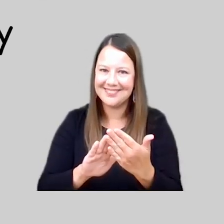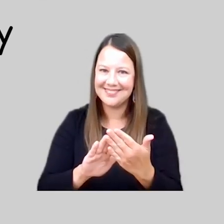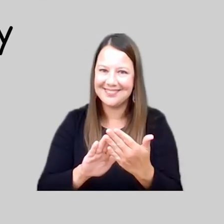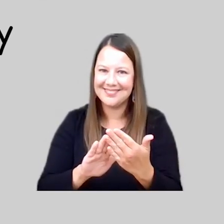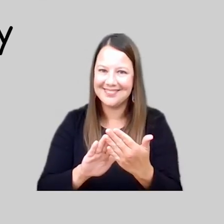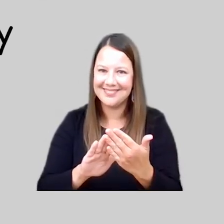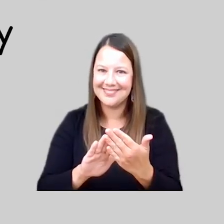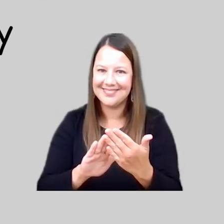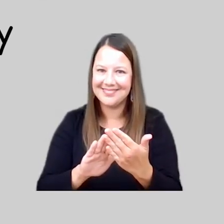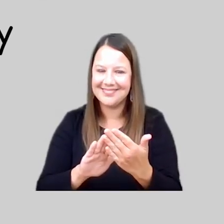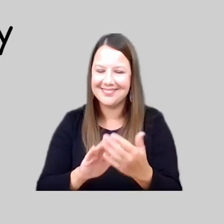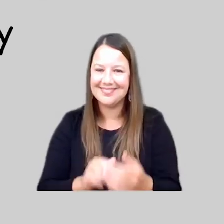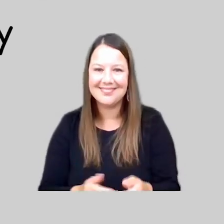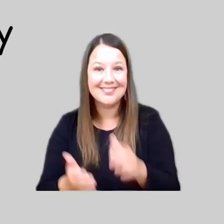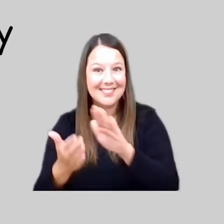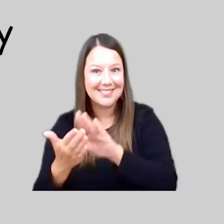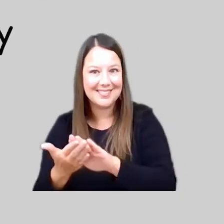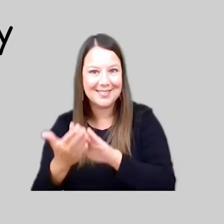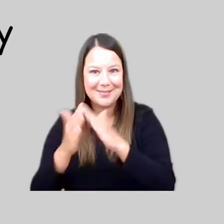Community.